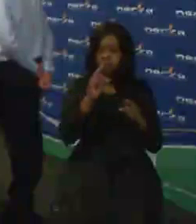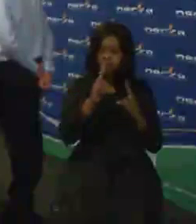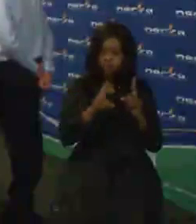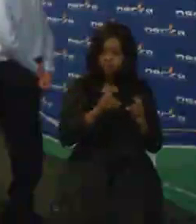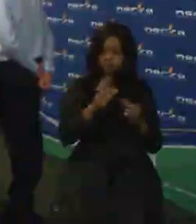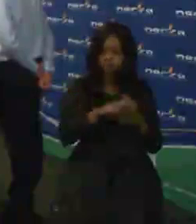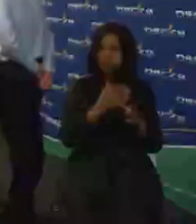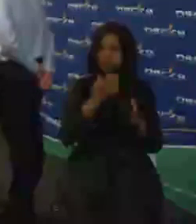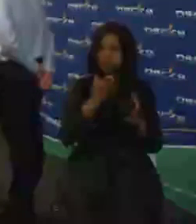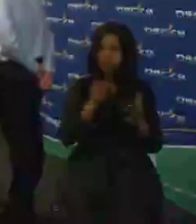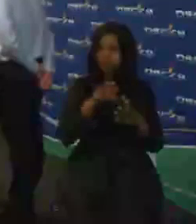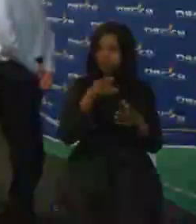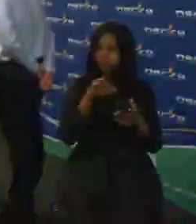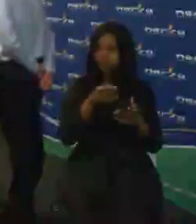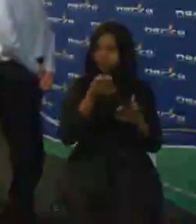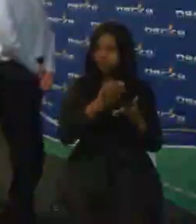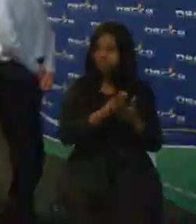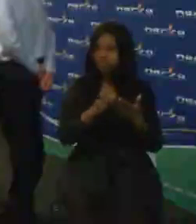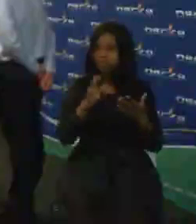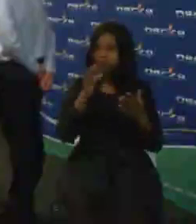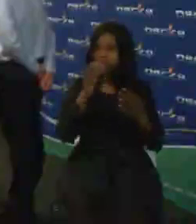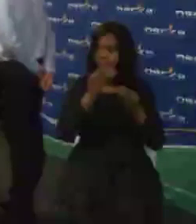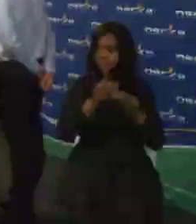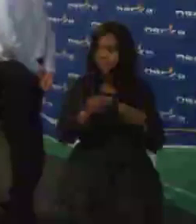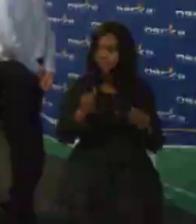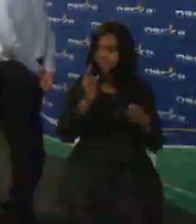some of the solutions should be coming from.